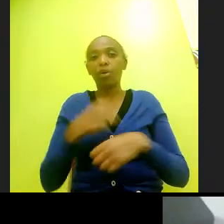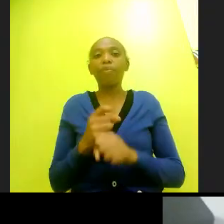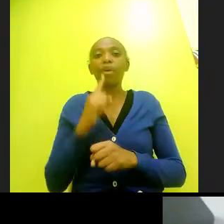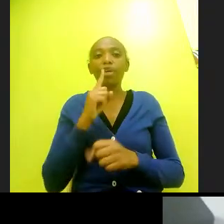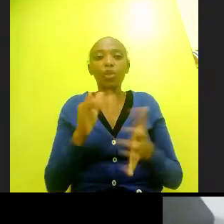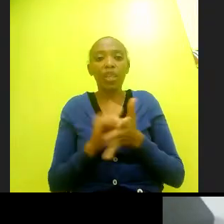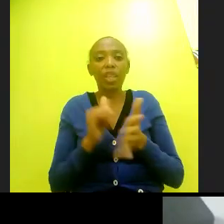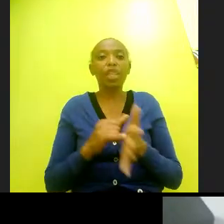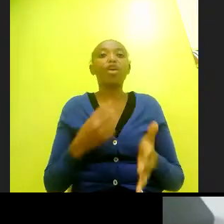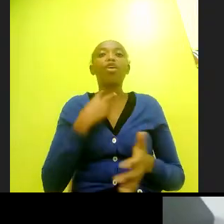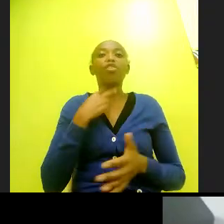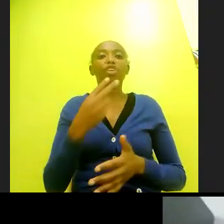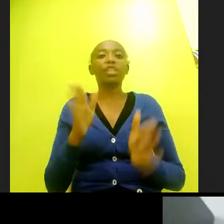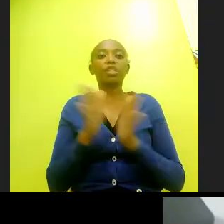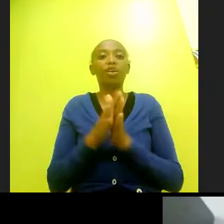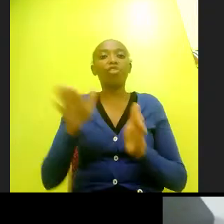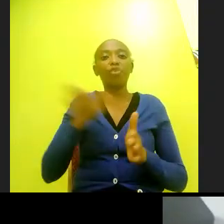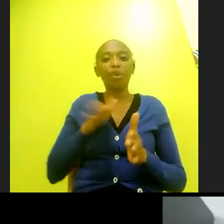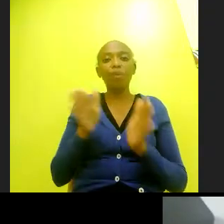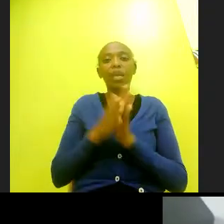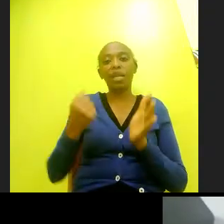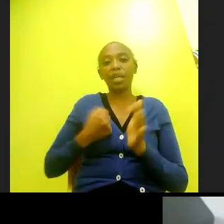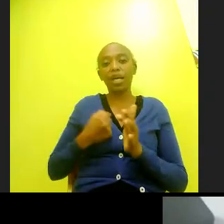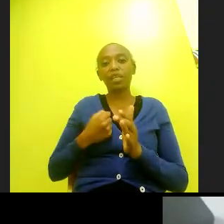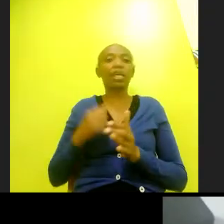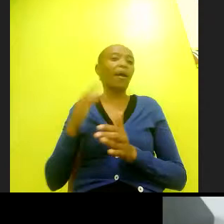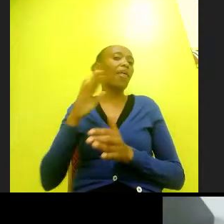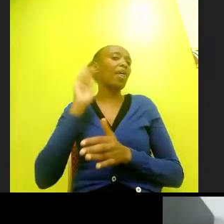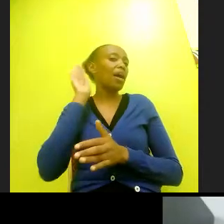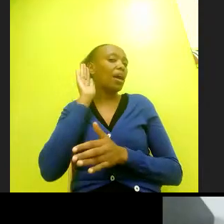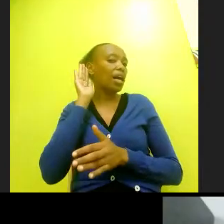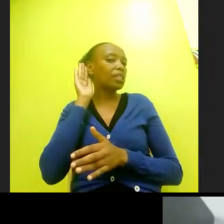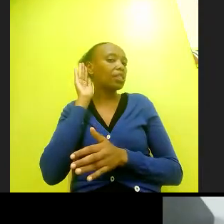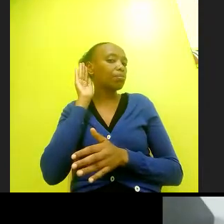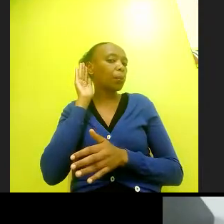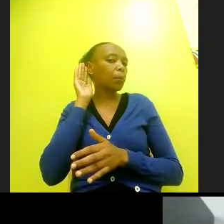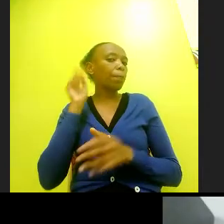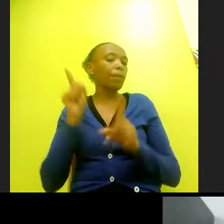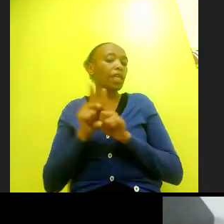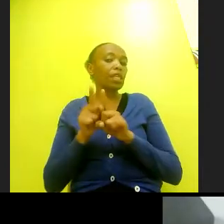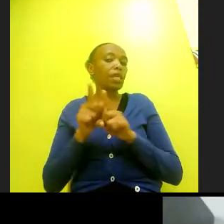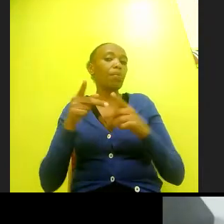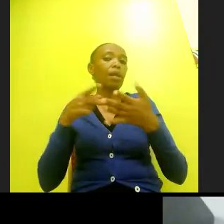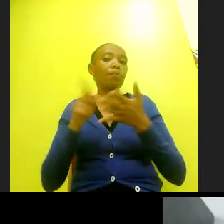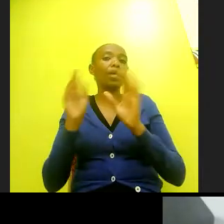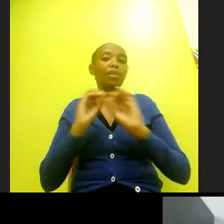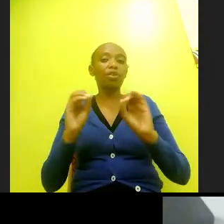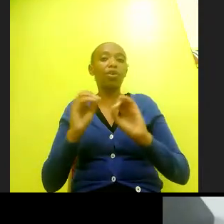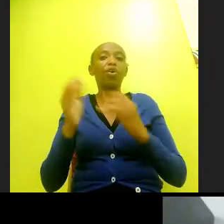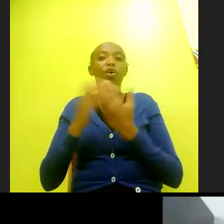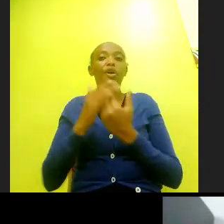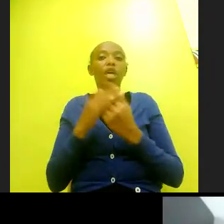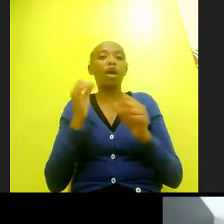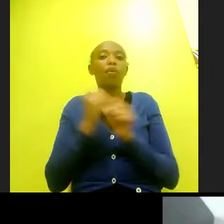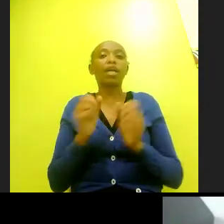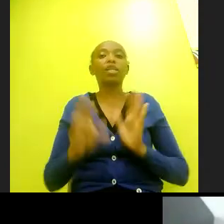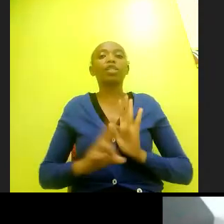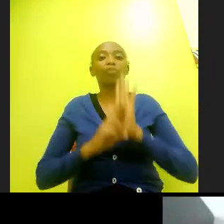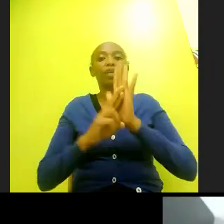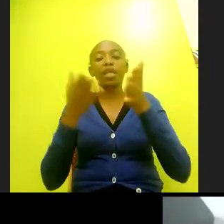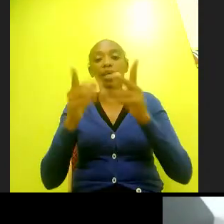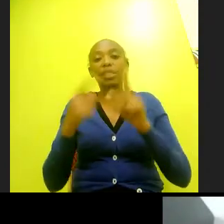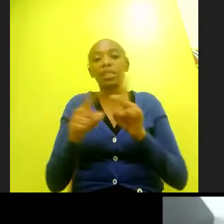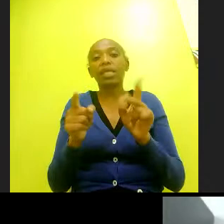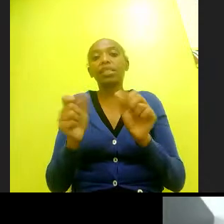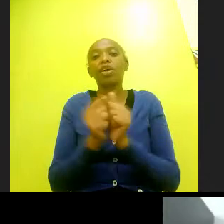of women and girls and priorities and on paid care work are represented. And this we did through the care